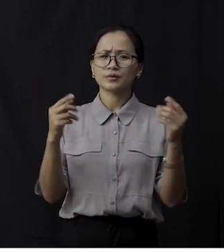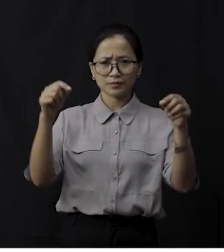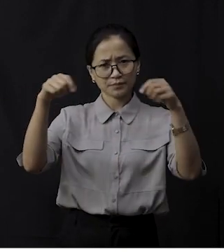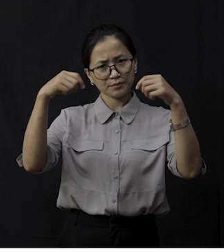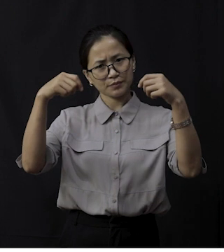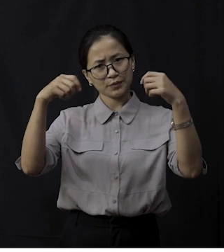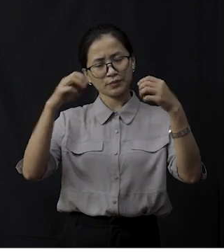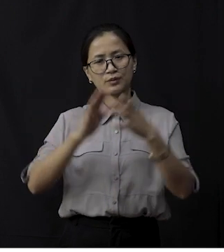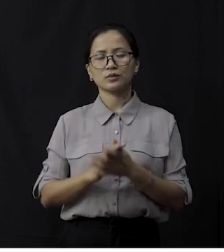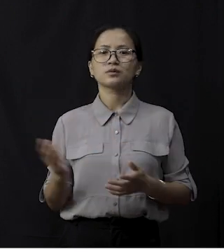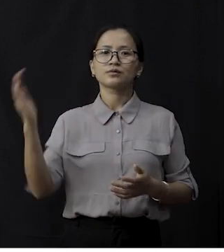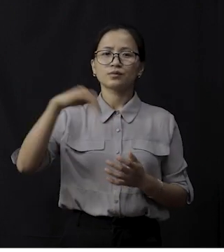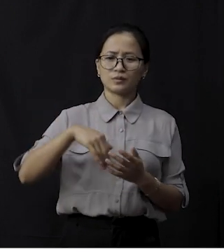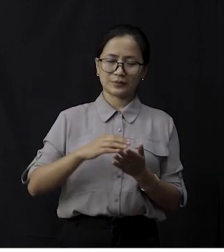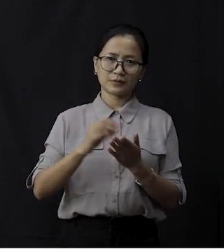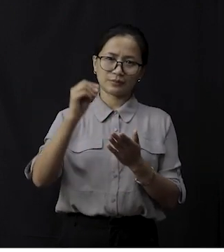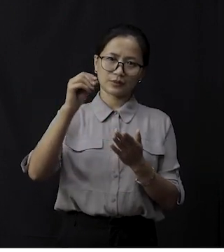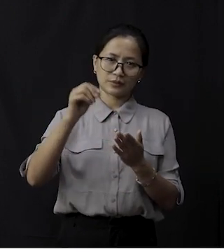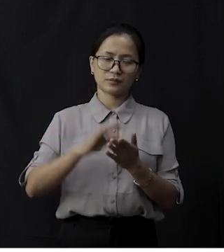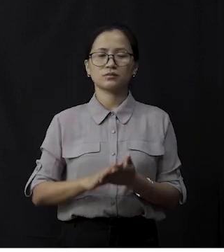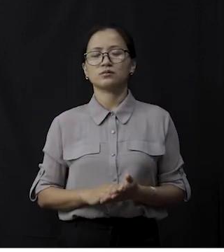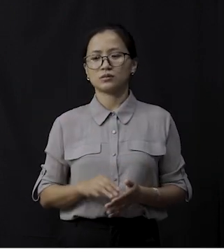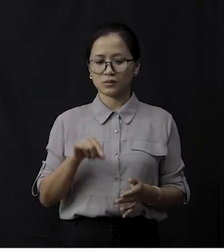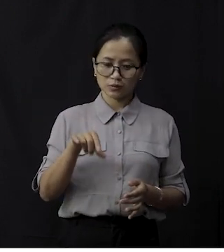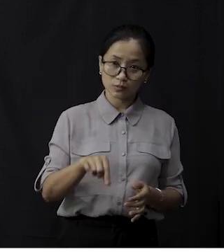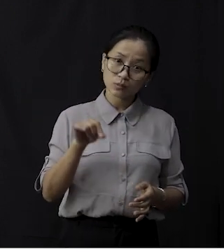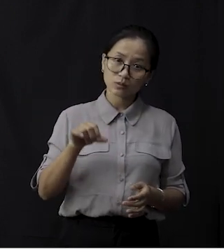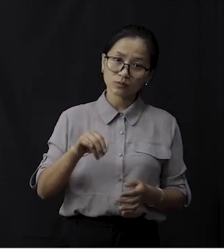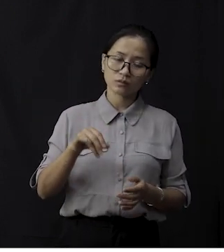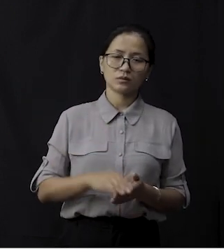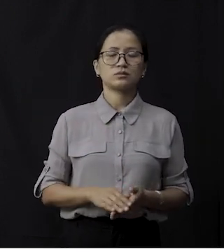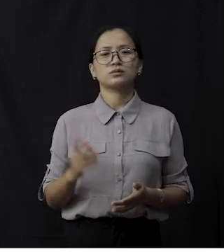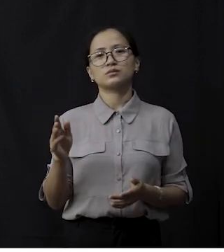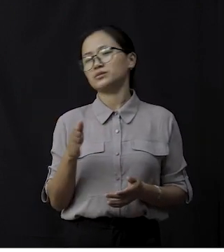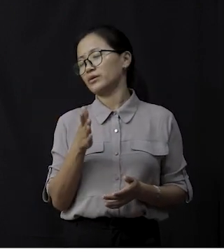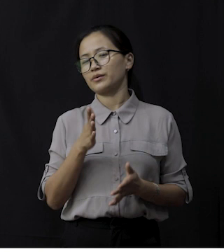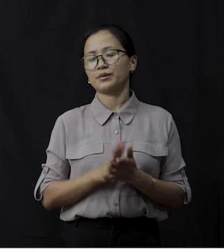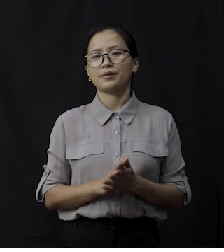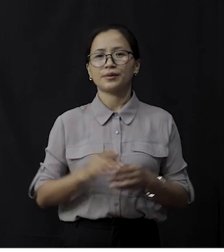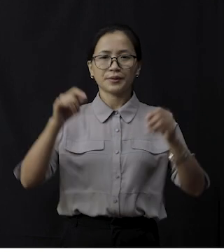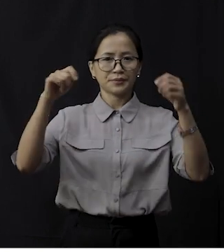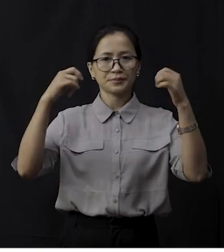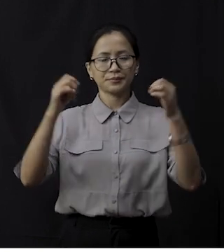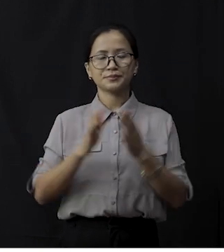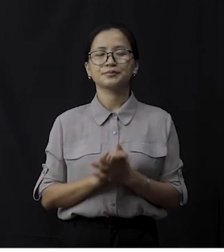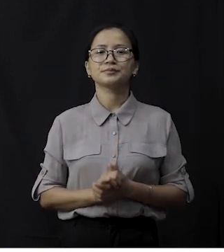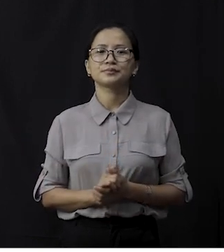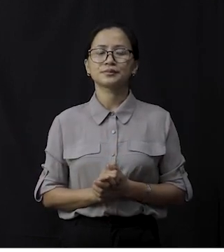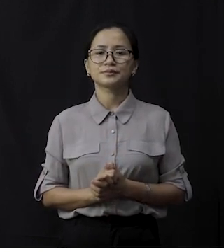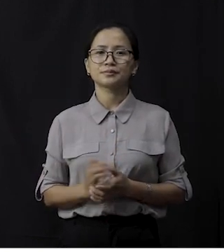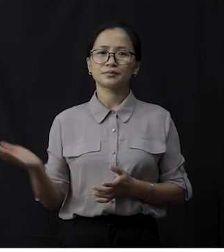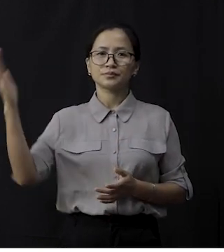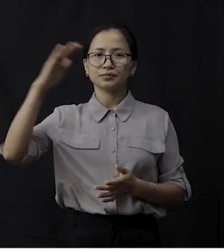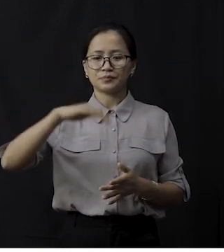from? From plastic? No. From the soil? No. Pepper, the books,